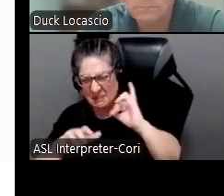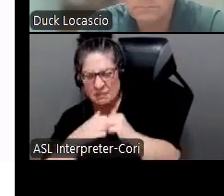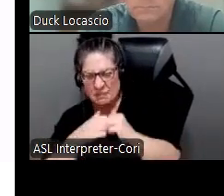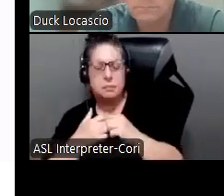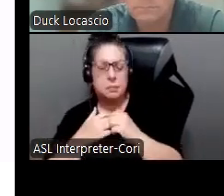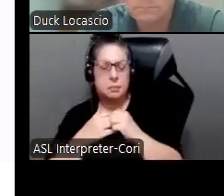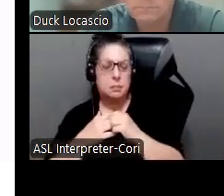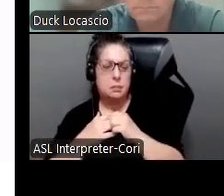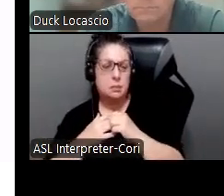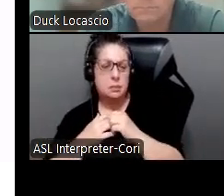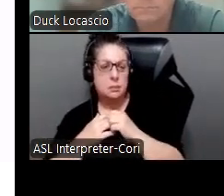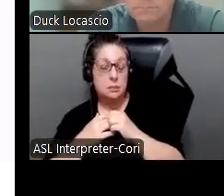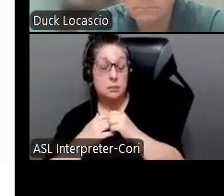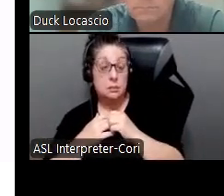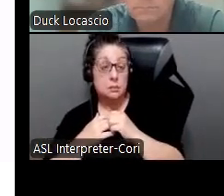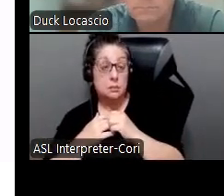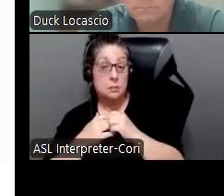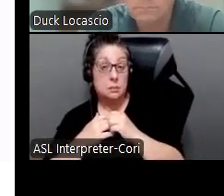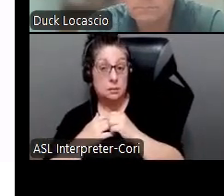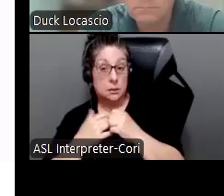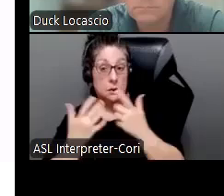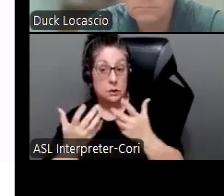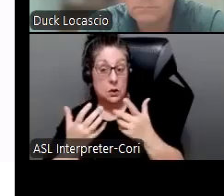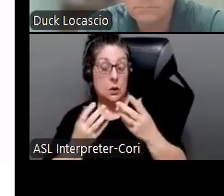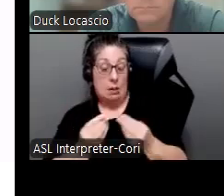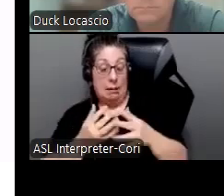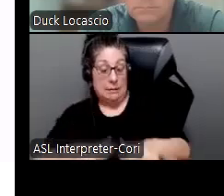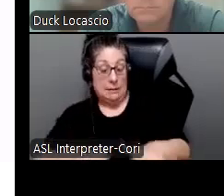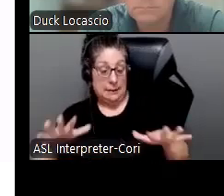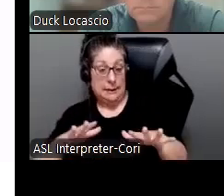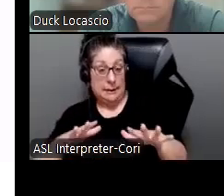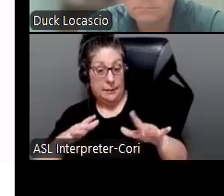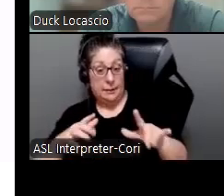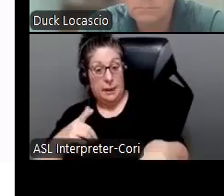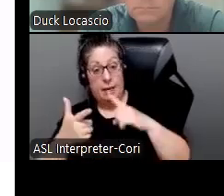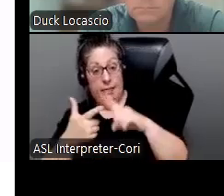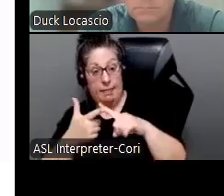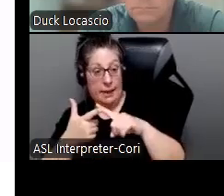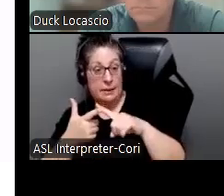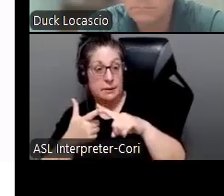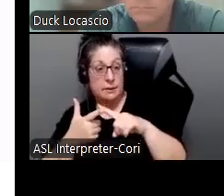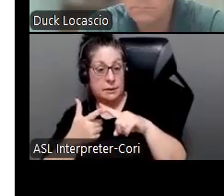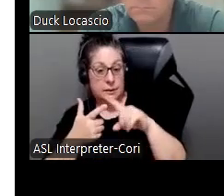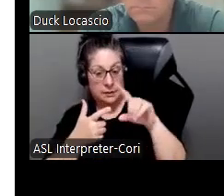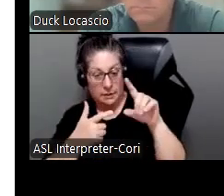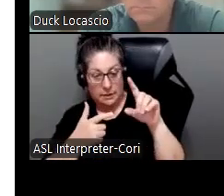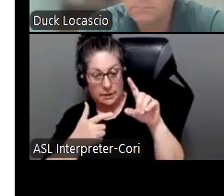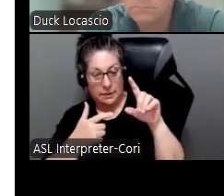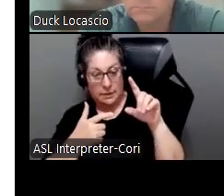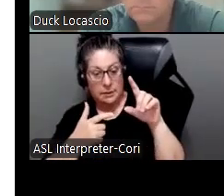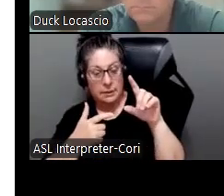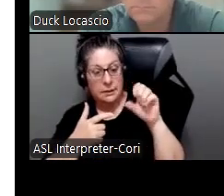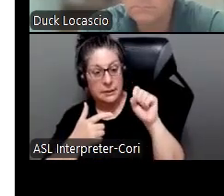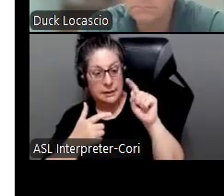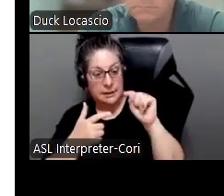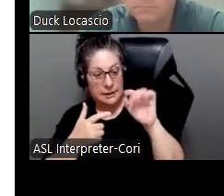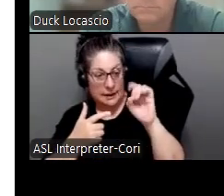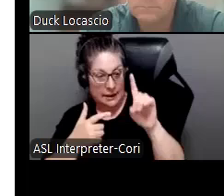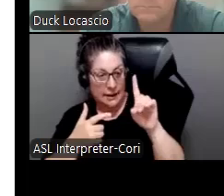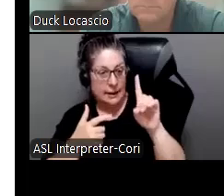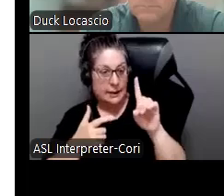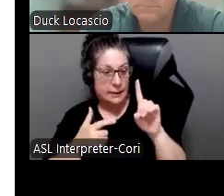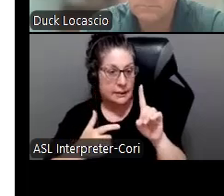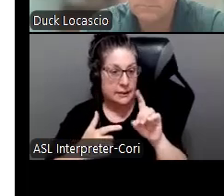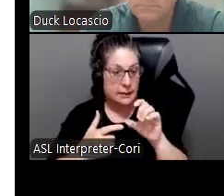so you put the landscape scale and the stand scales habitat qualities together, and